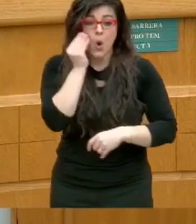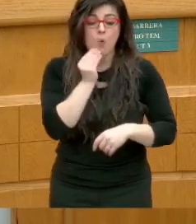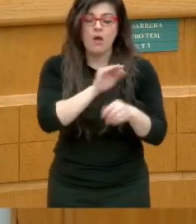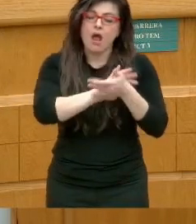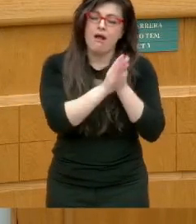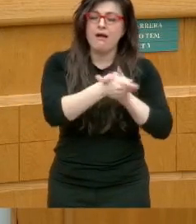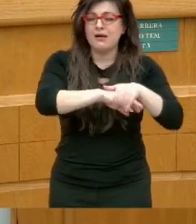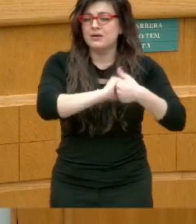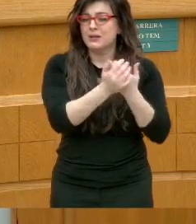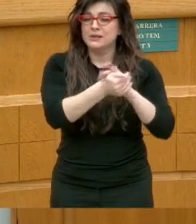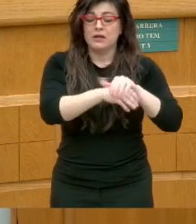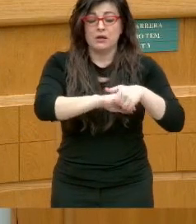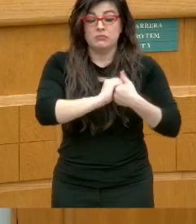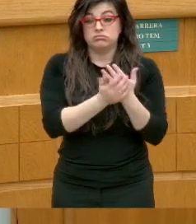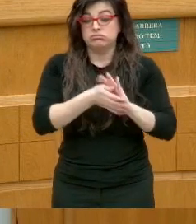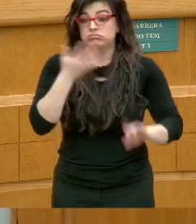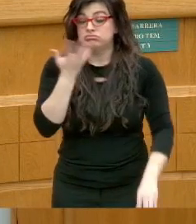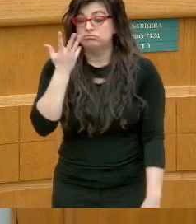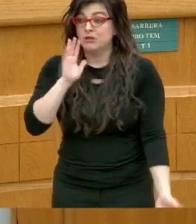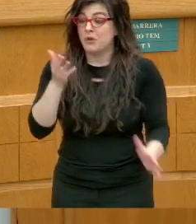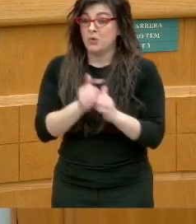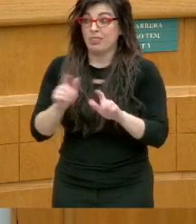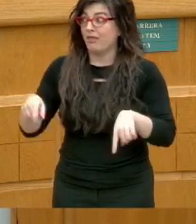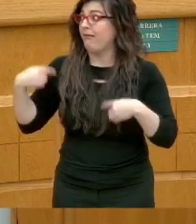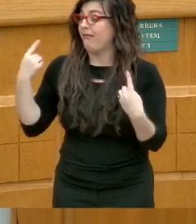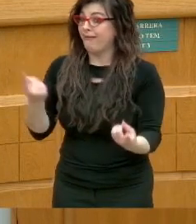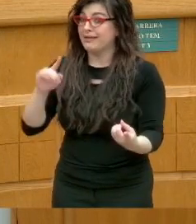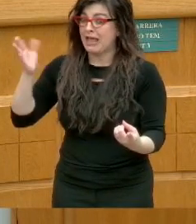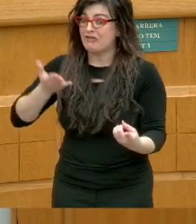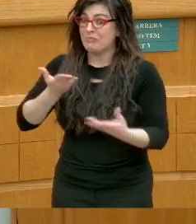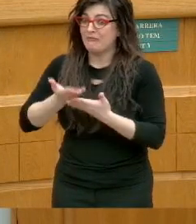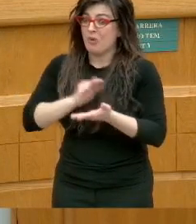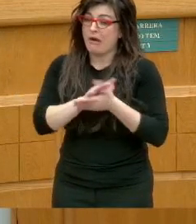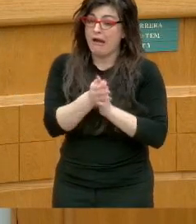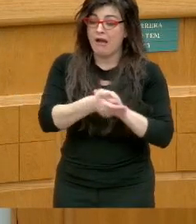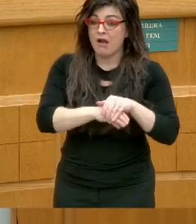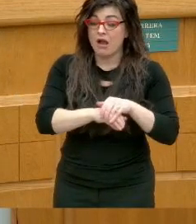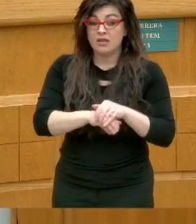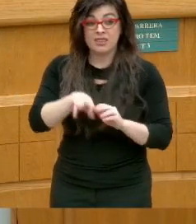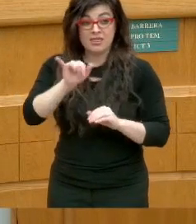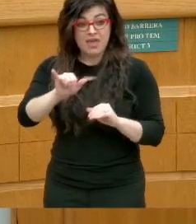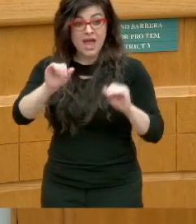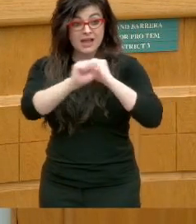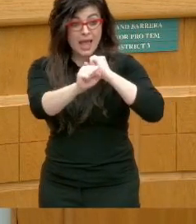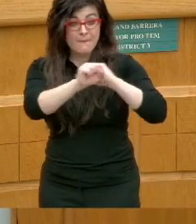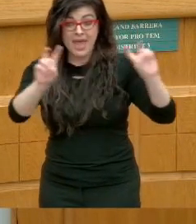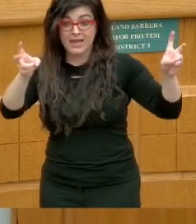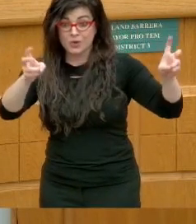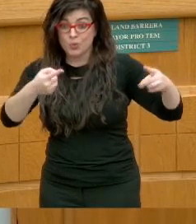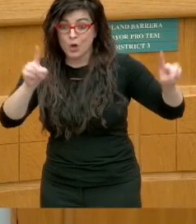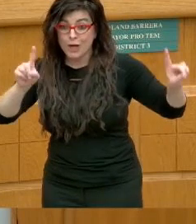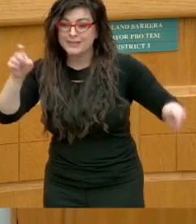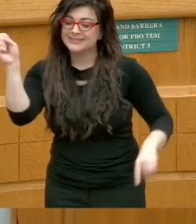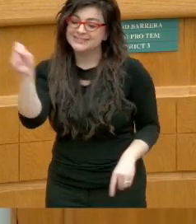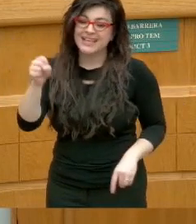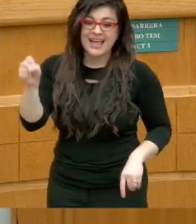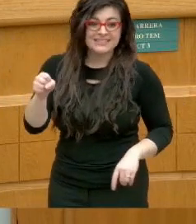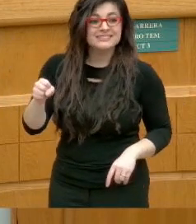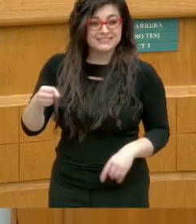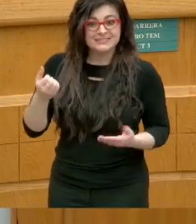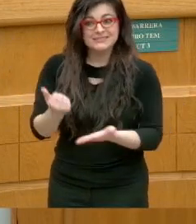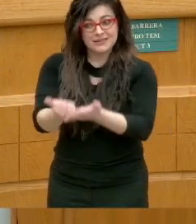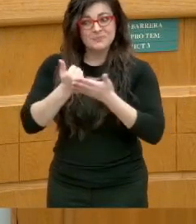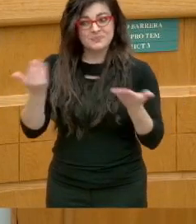days to slow the spread has worked. It has worked here in Nueces County. The trend for new infections